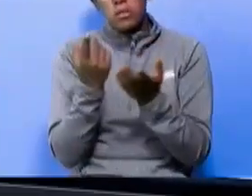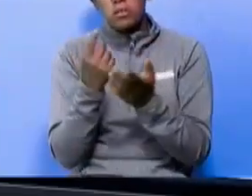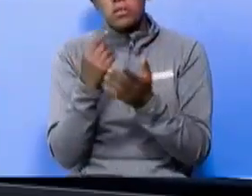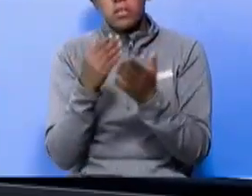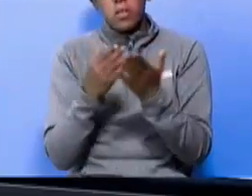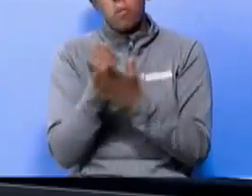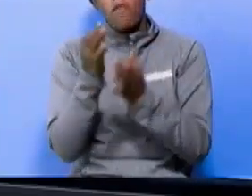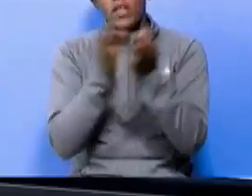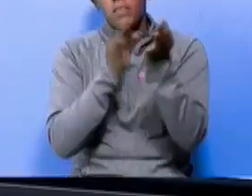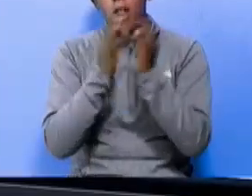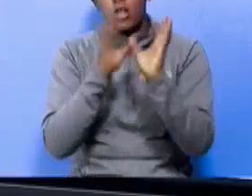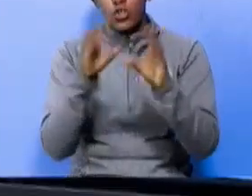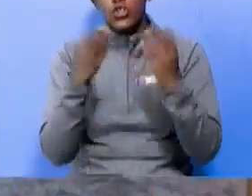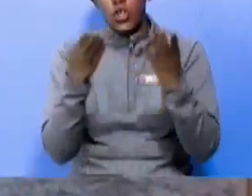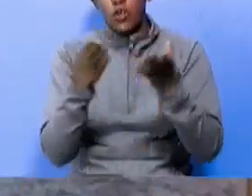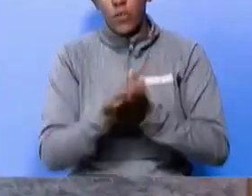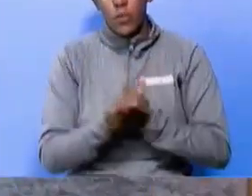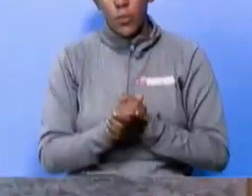the explanations.